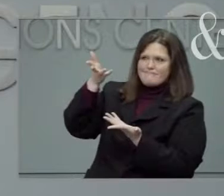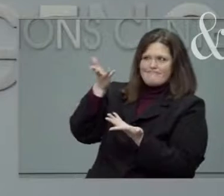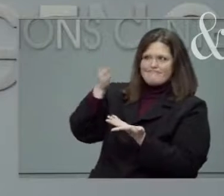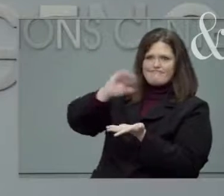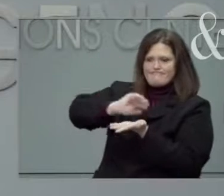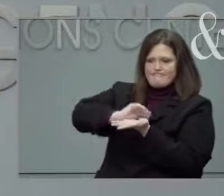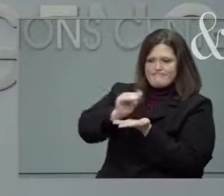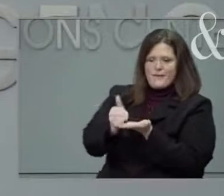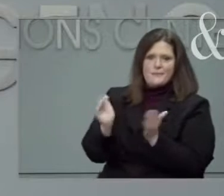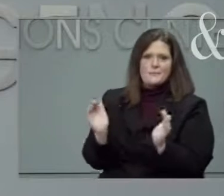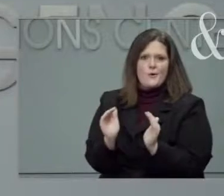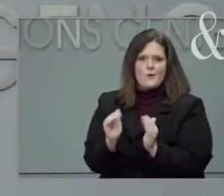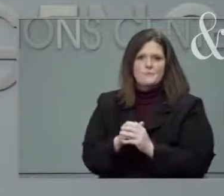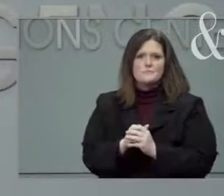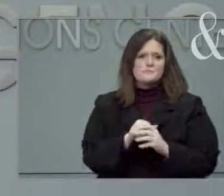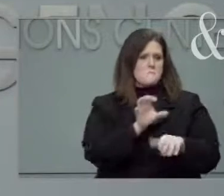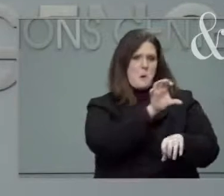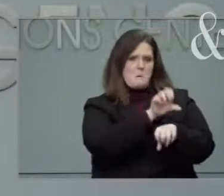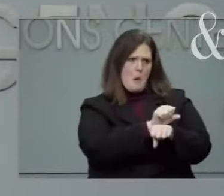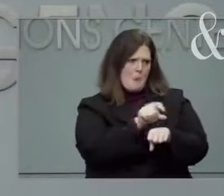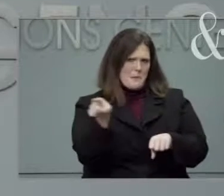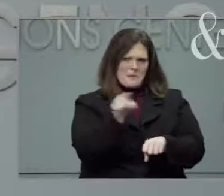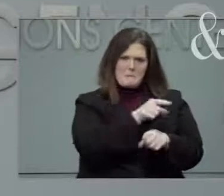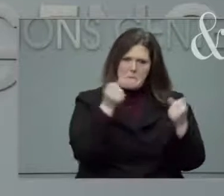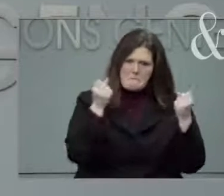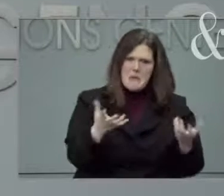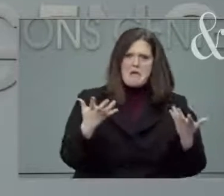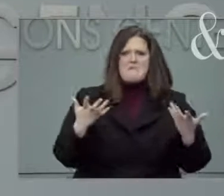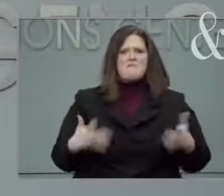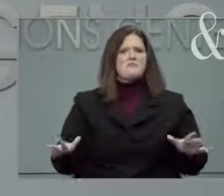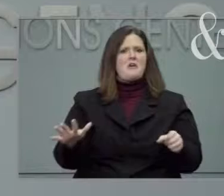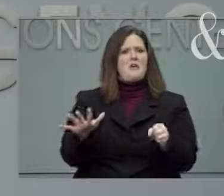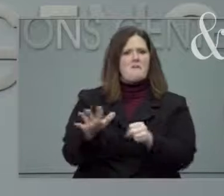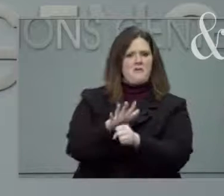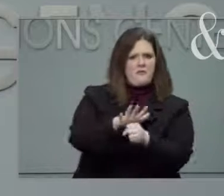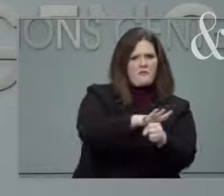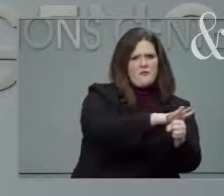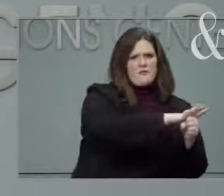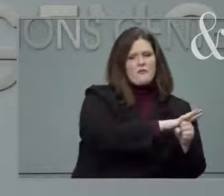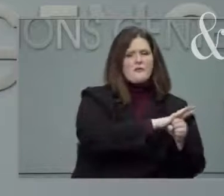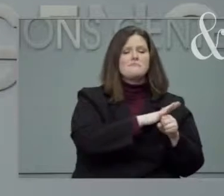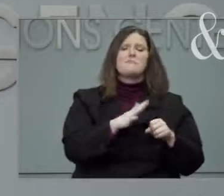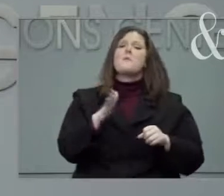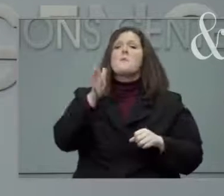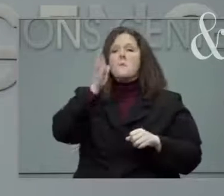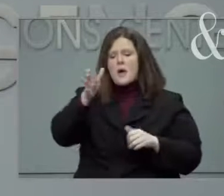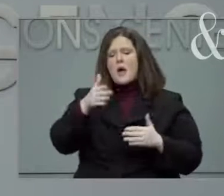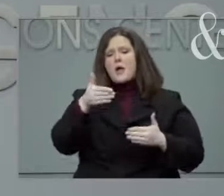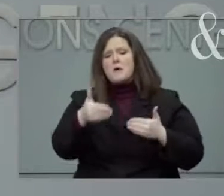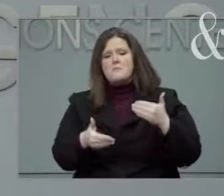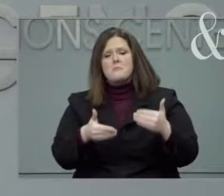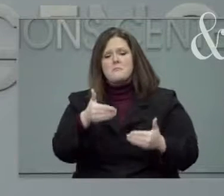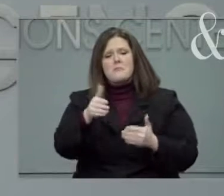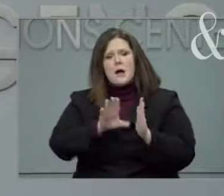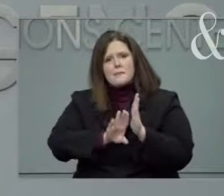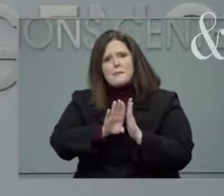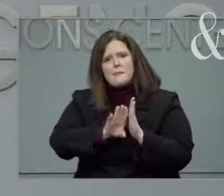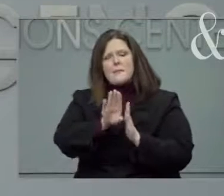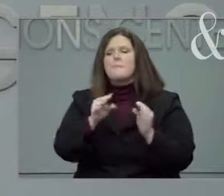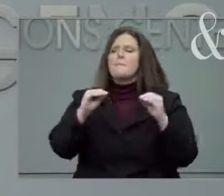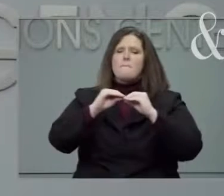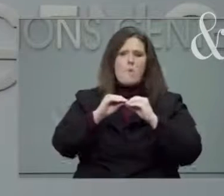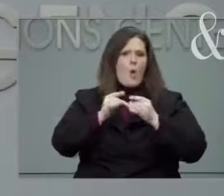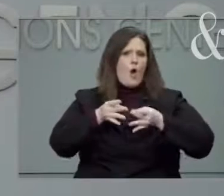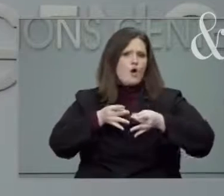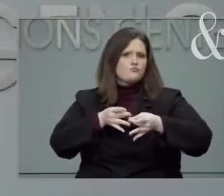better and better week over week at being able to streamline the kinds of ways in which folks are getting